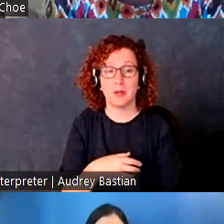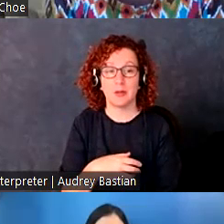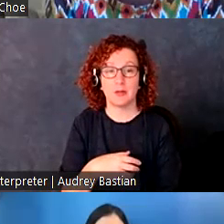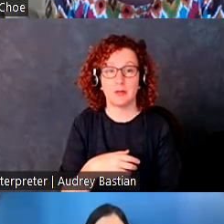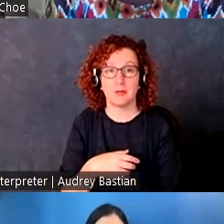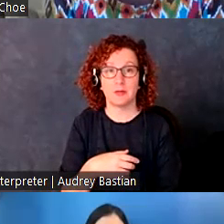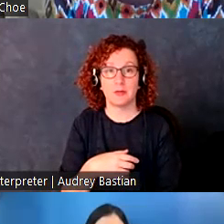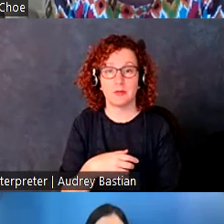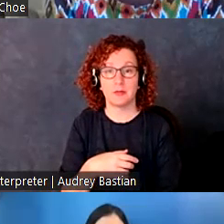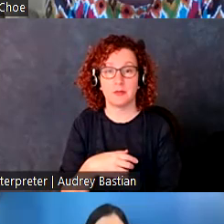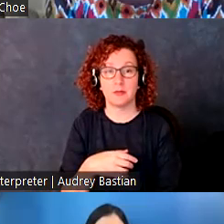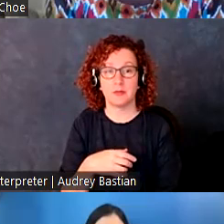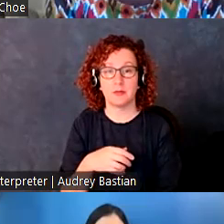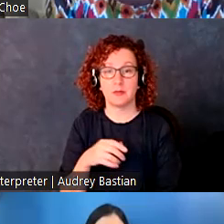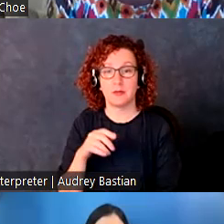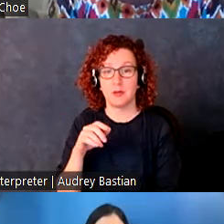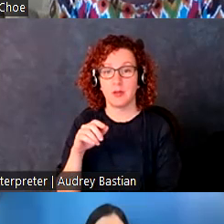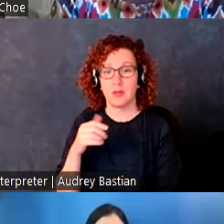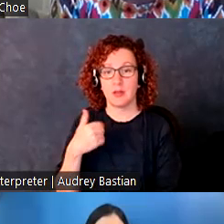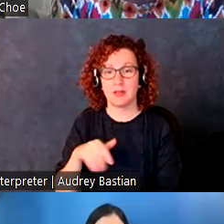This is a Lenson, Michelle. I'm just